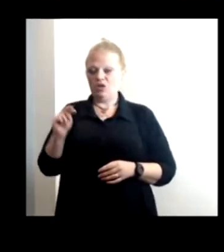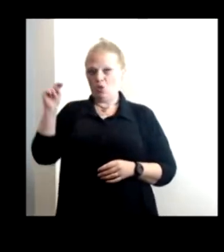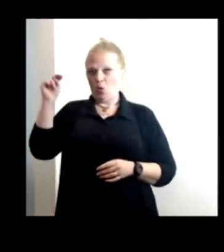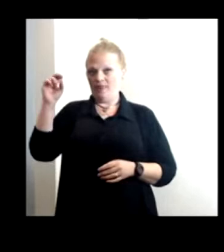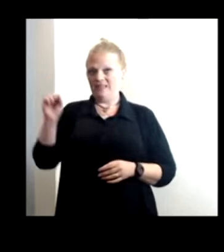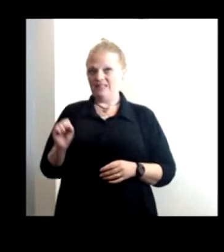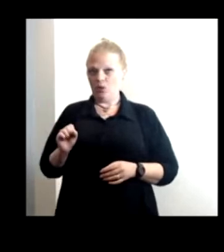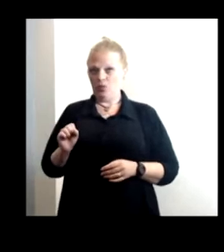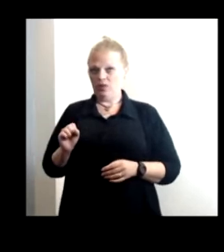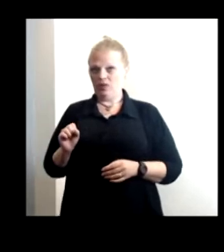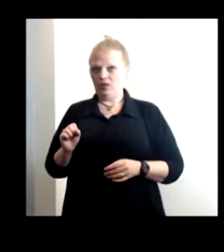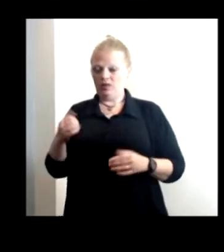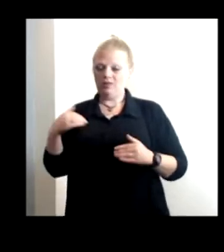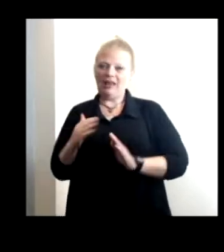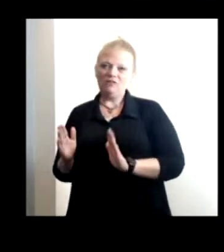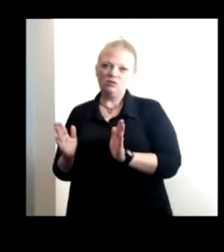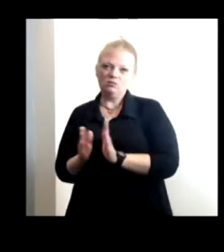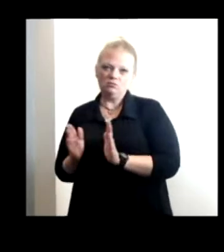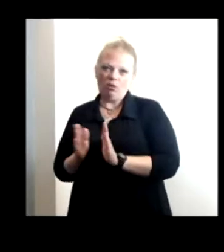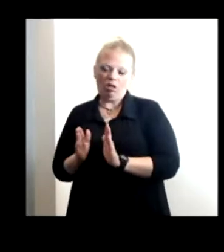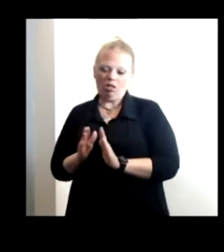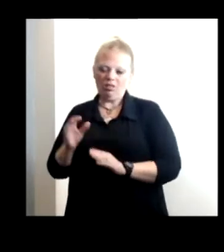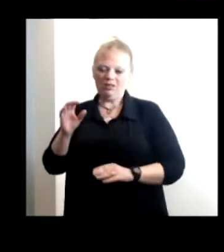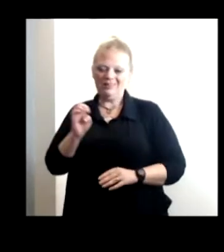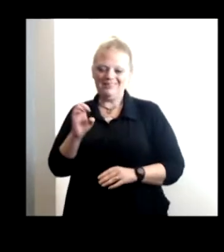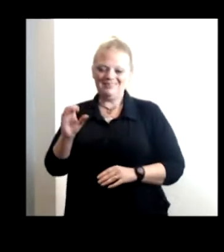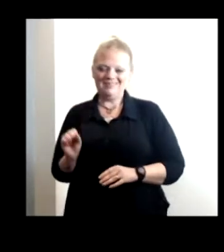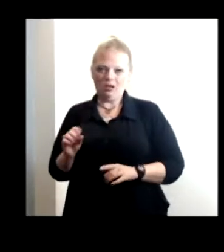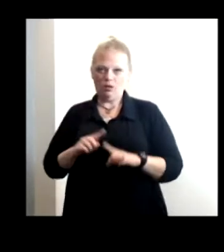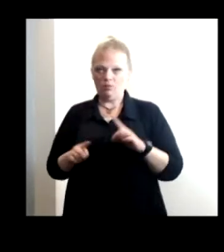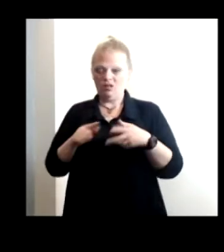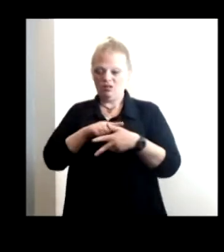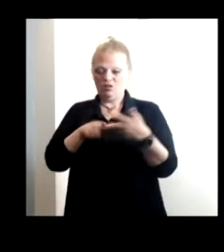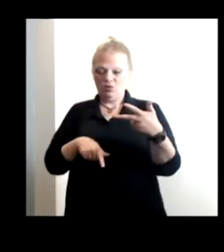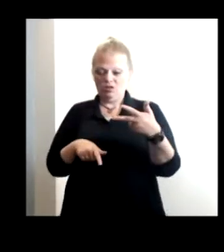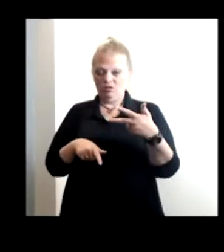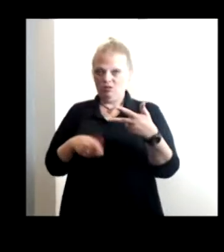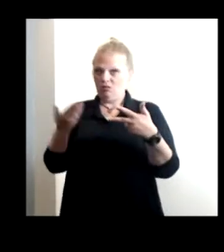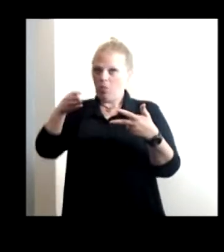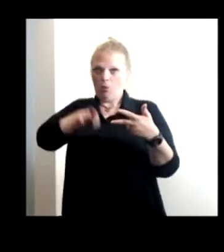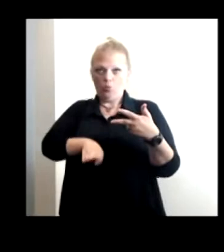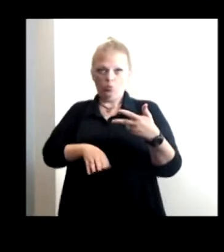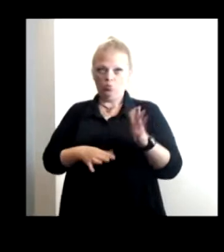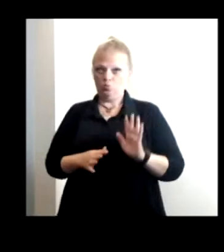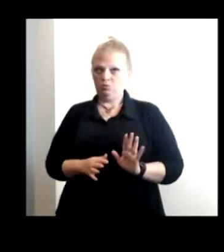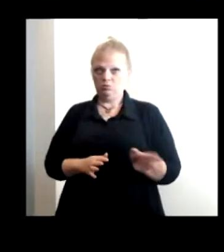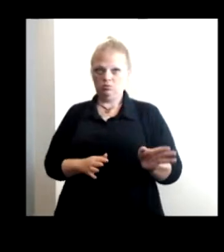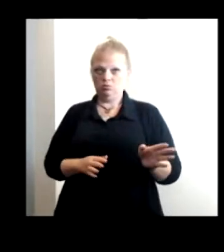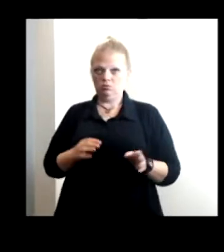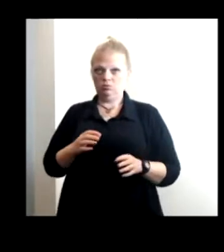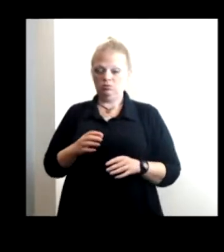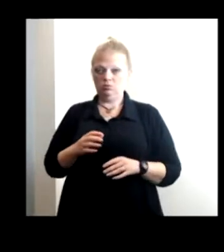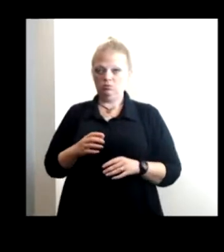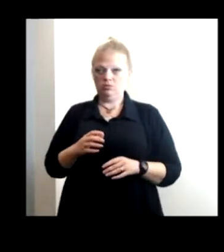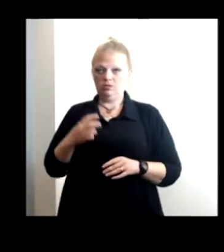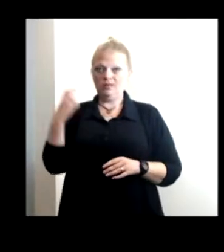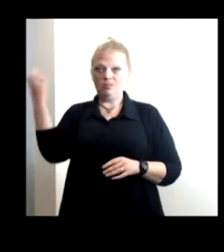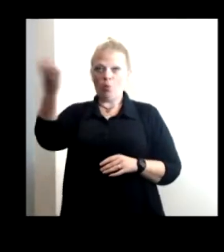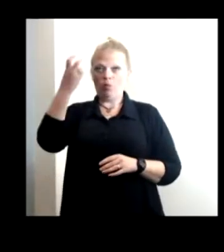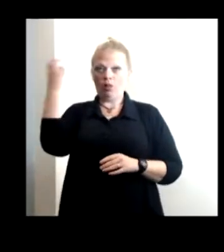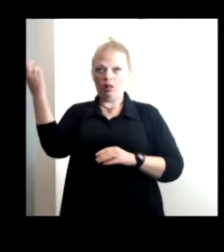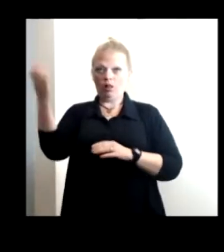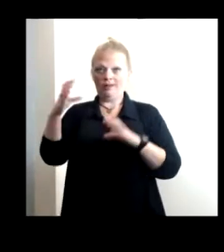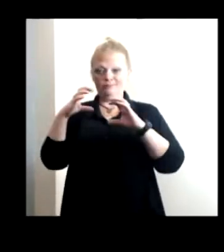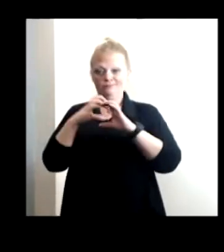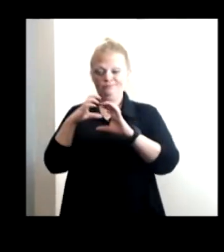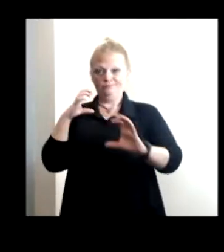Erie South, though we have a smaller facility at SUNY Erie South. But the three main vaccination centers are closed. The mobile vaccine teams are traveling to